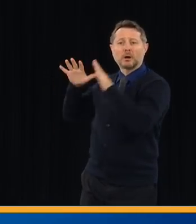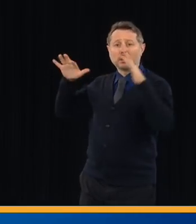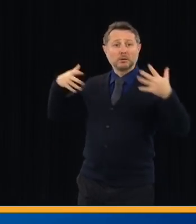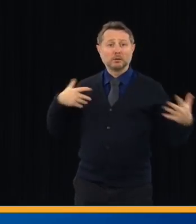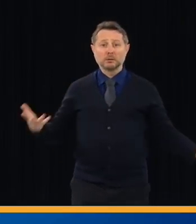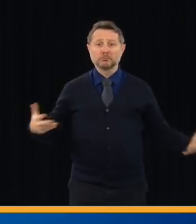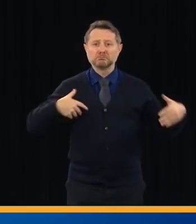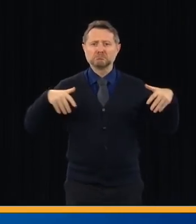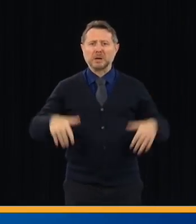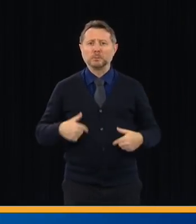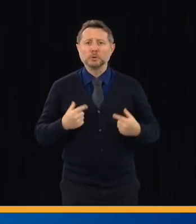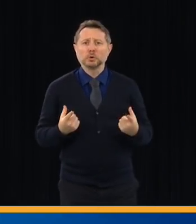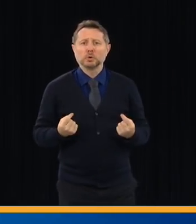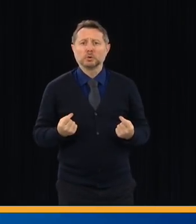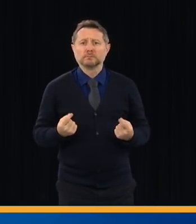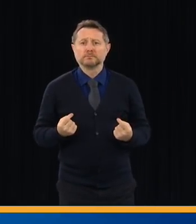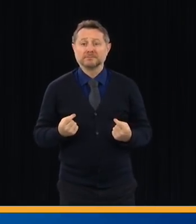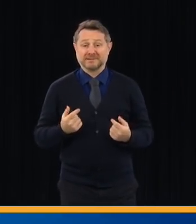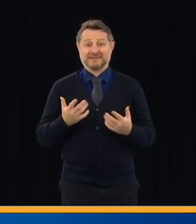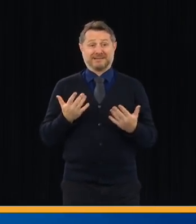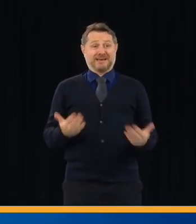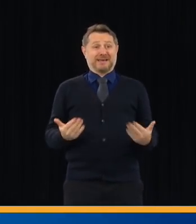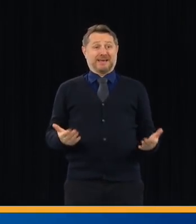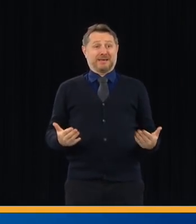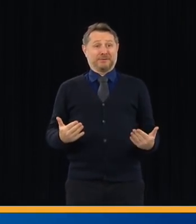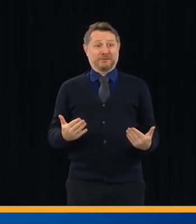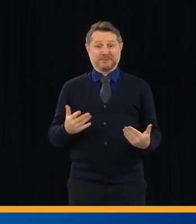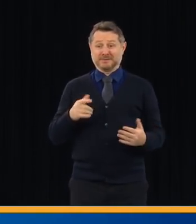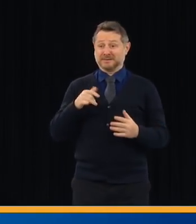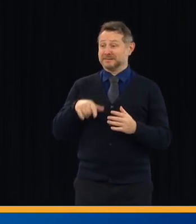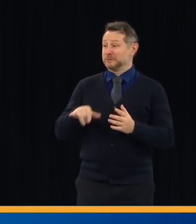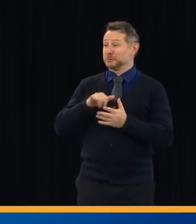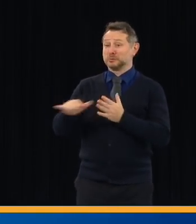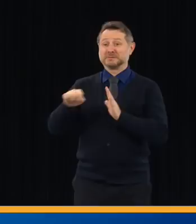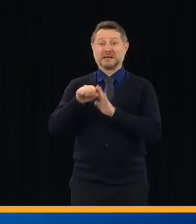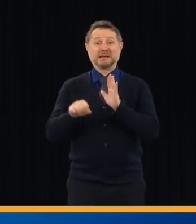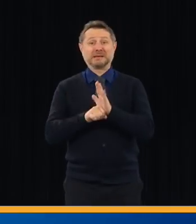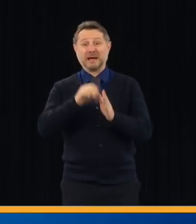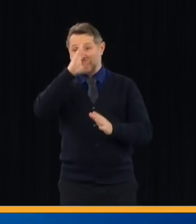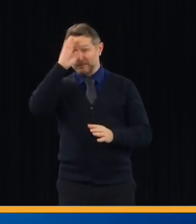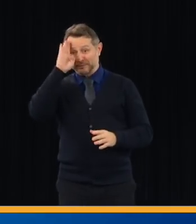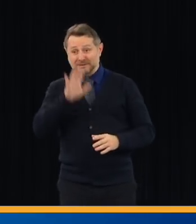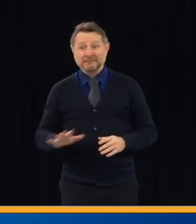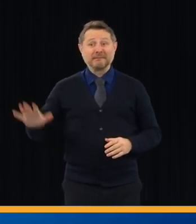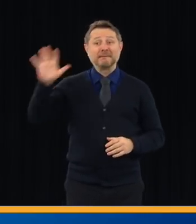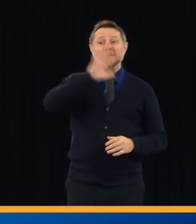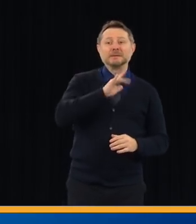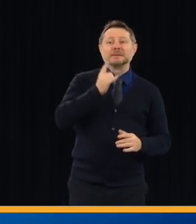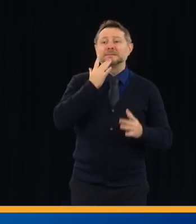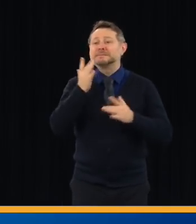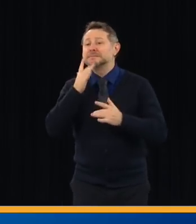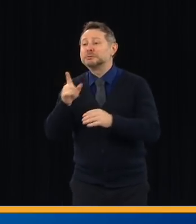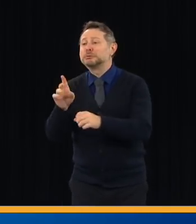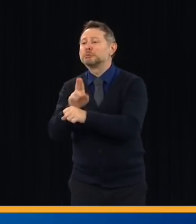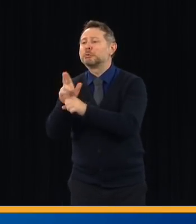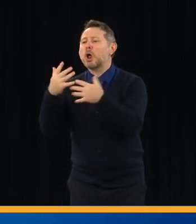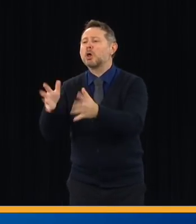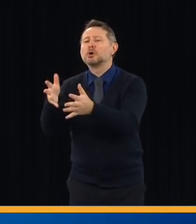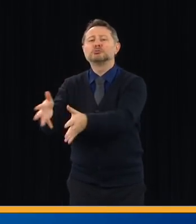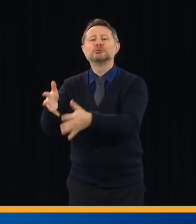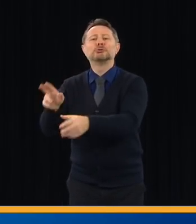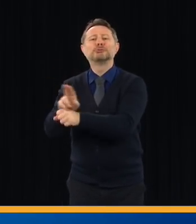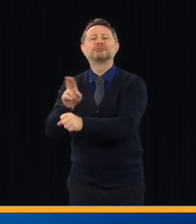do? We find what equipment we have. We use it the best we can. If you